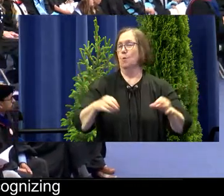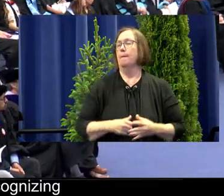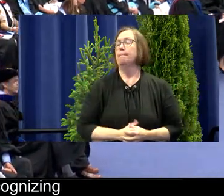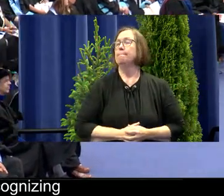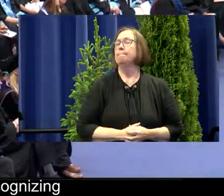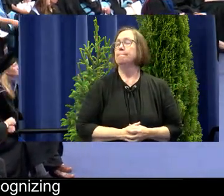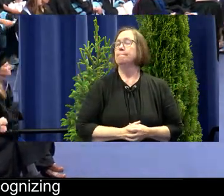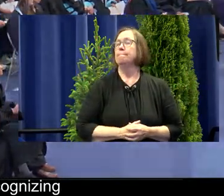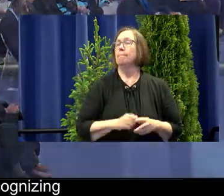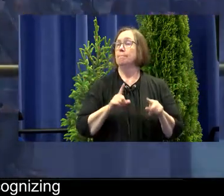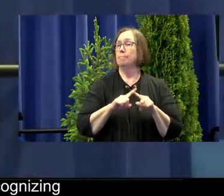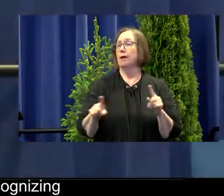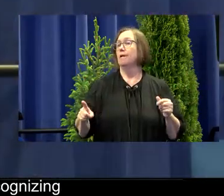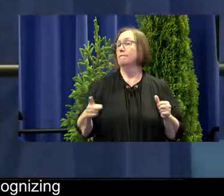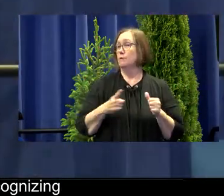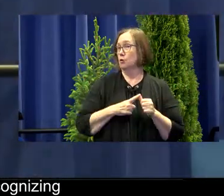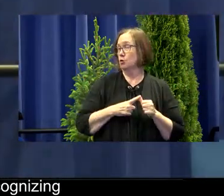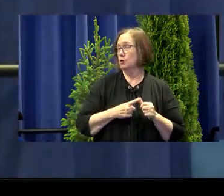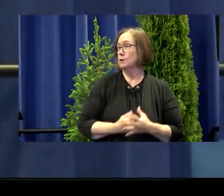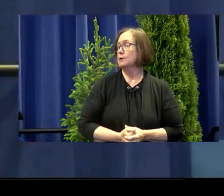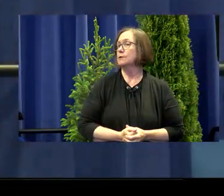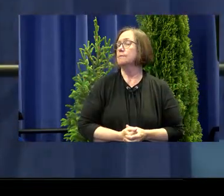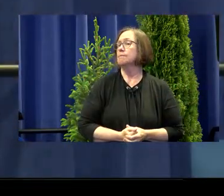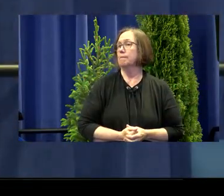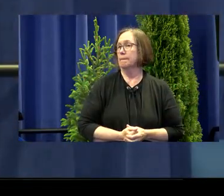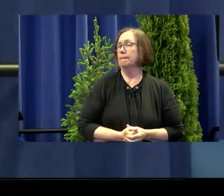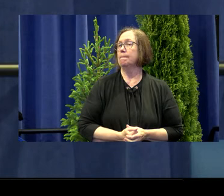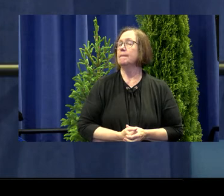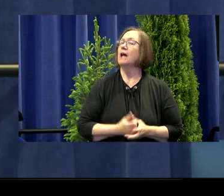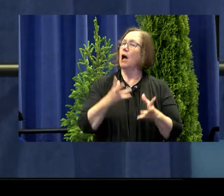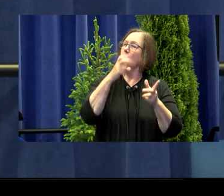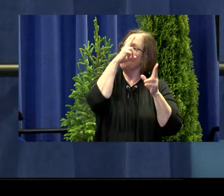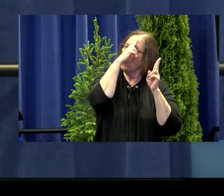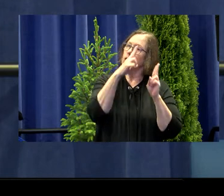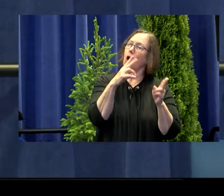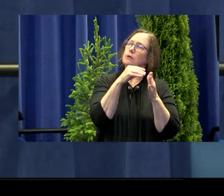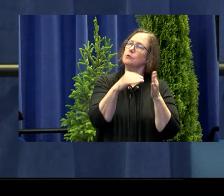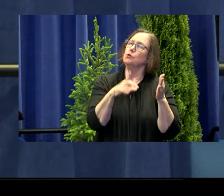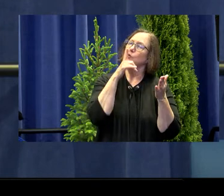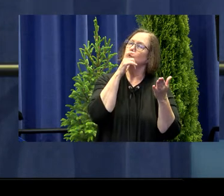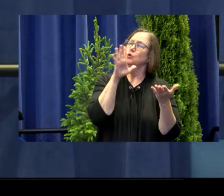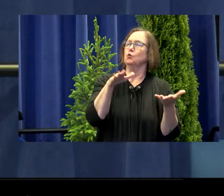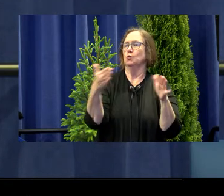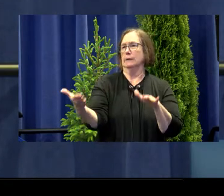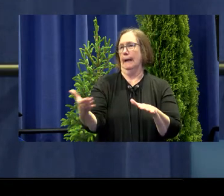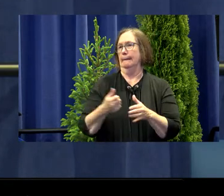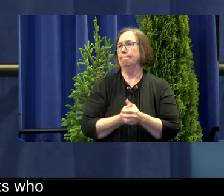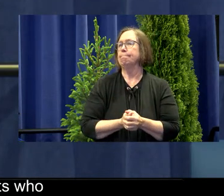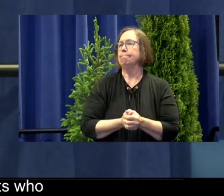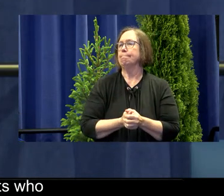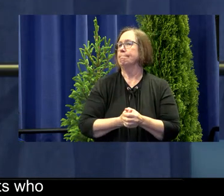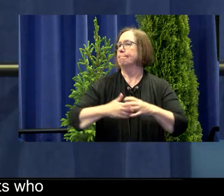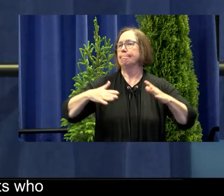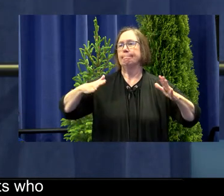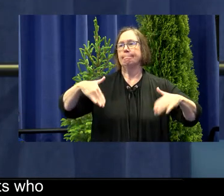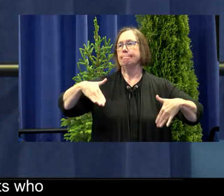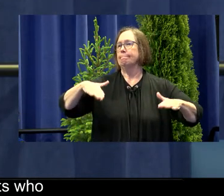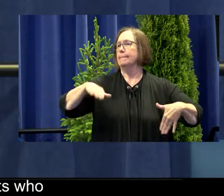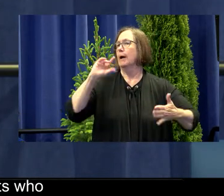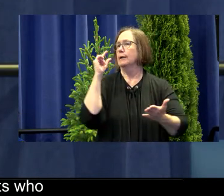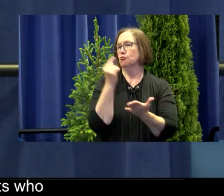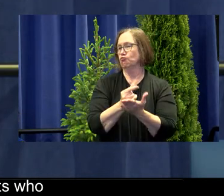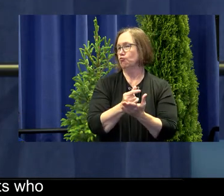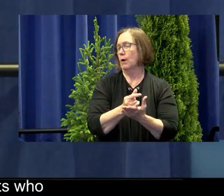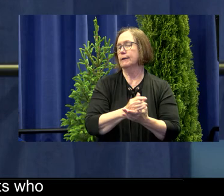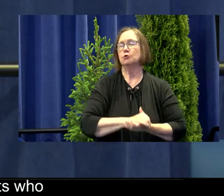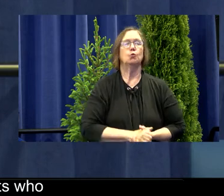we start, I would like to acknowledge the students who passed away this year, still in the pursuit of their